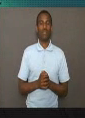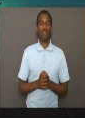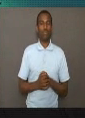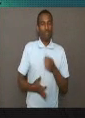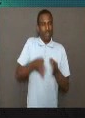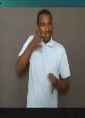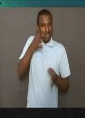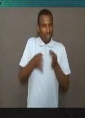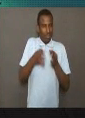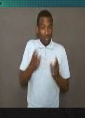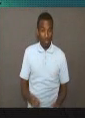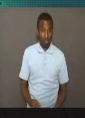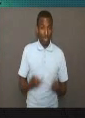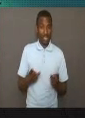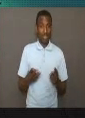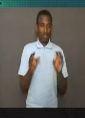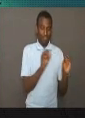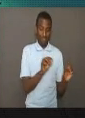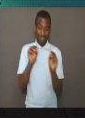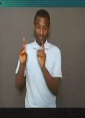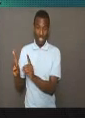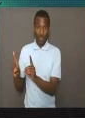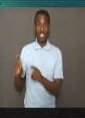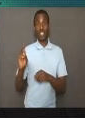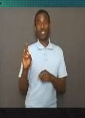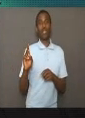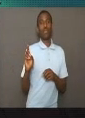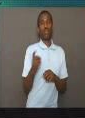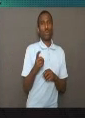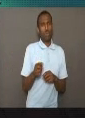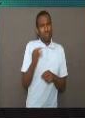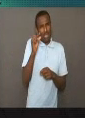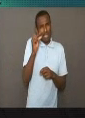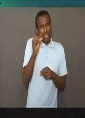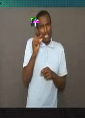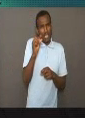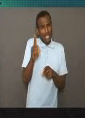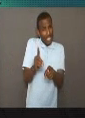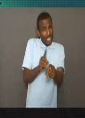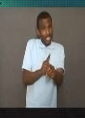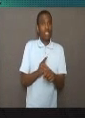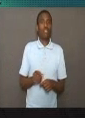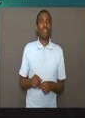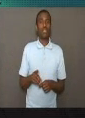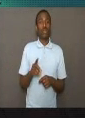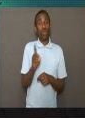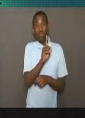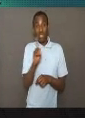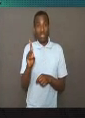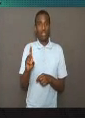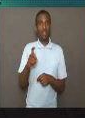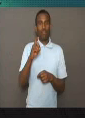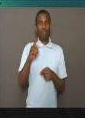If a mass is displaced by a small distance, delta